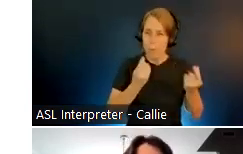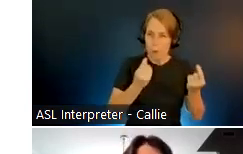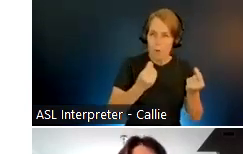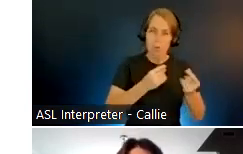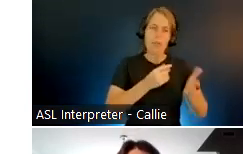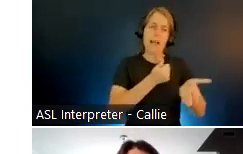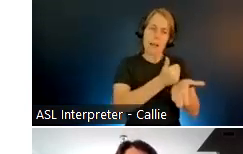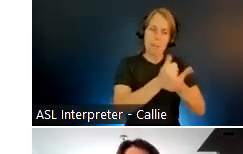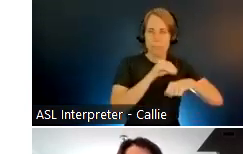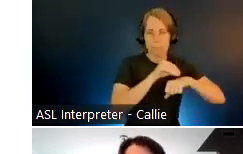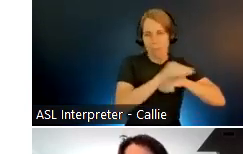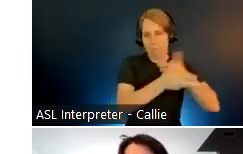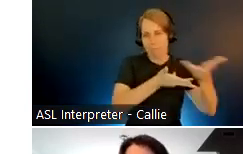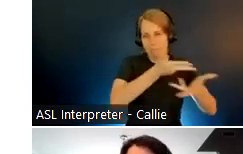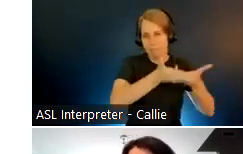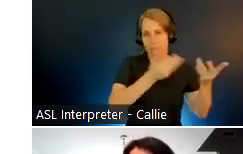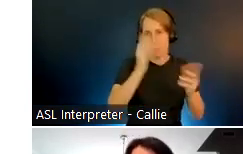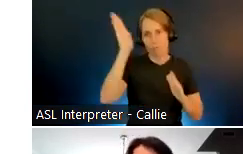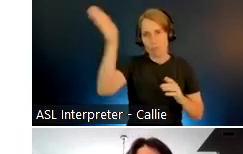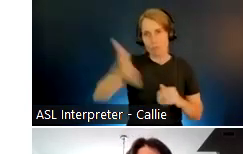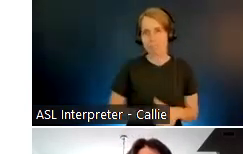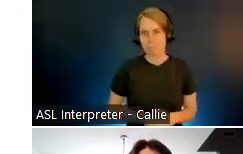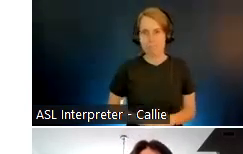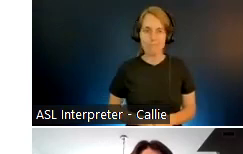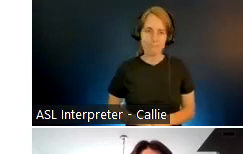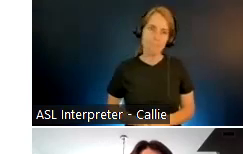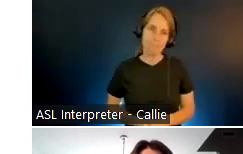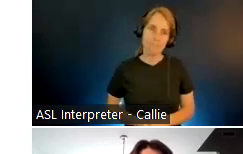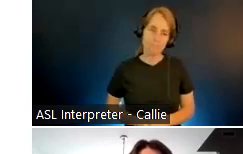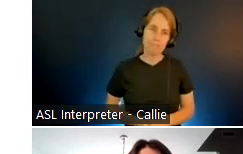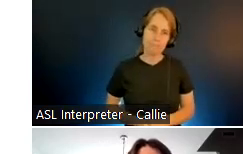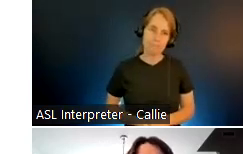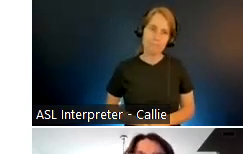future. Next slide, please.